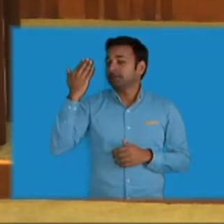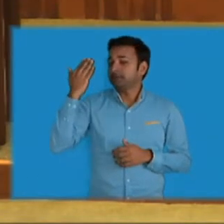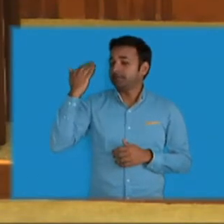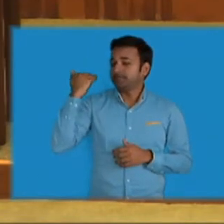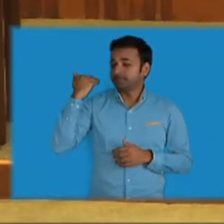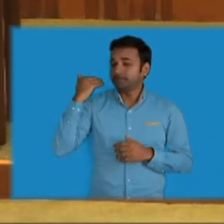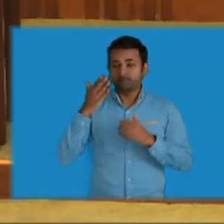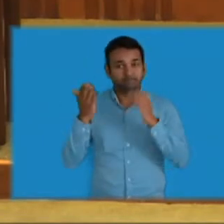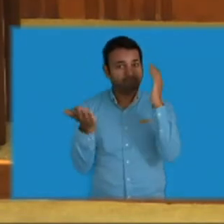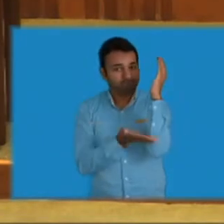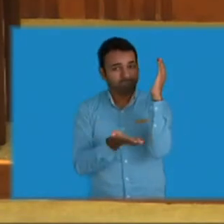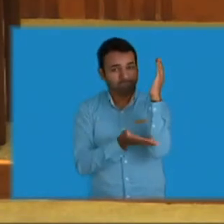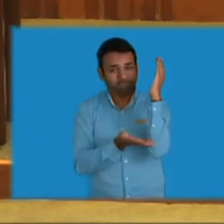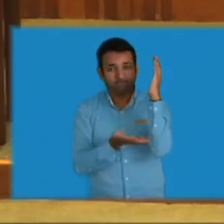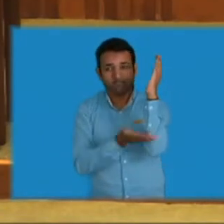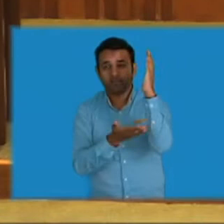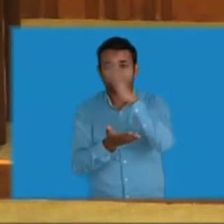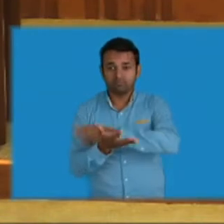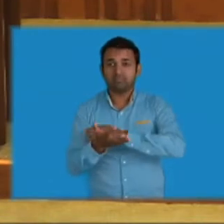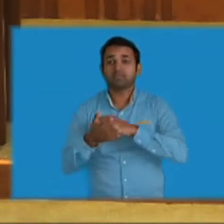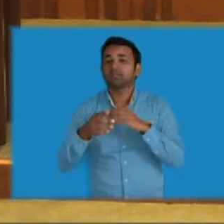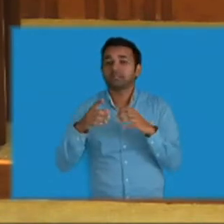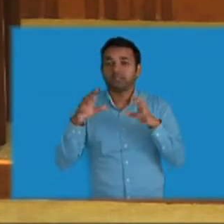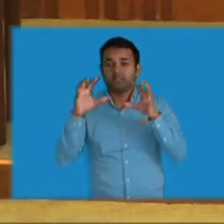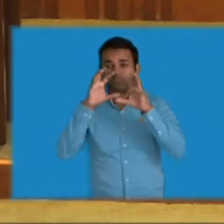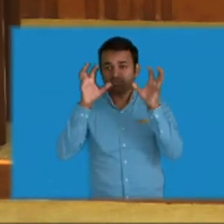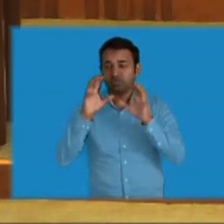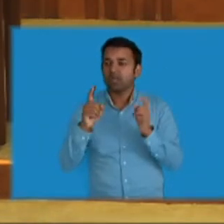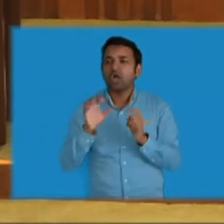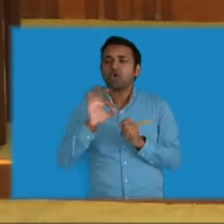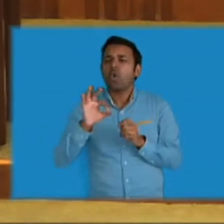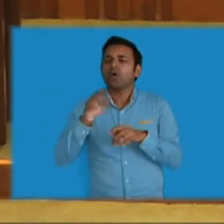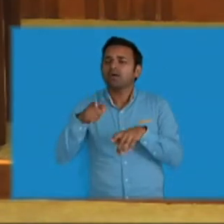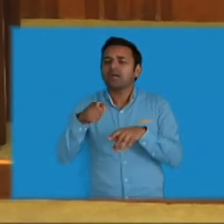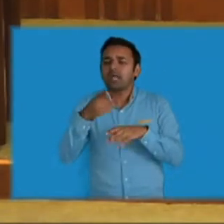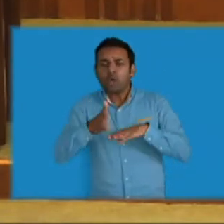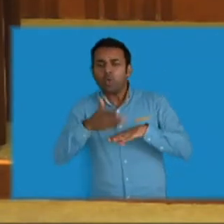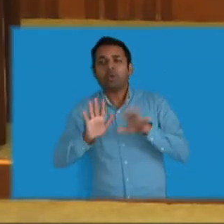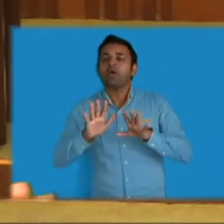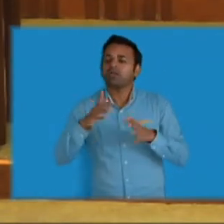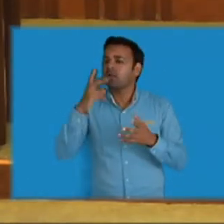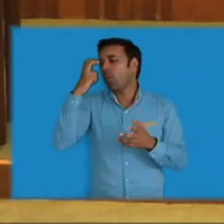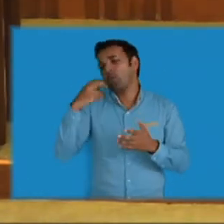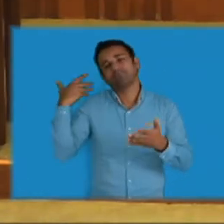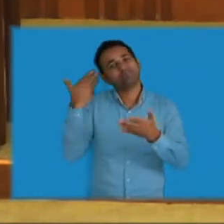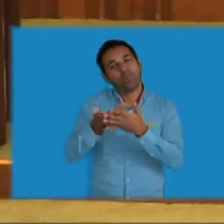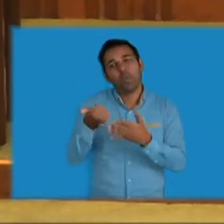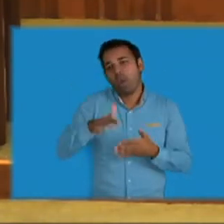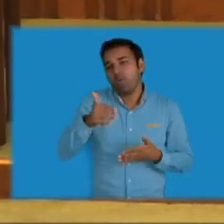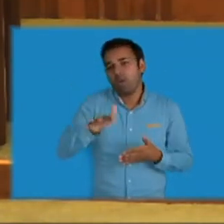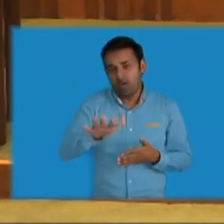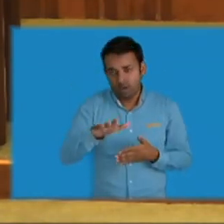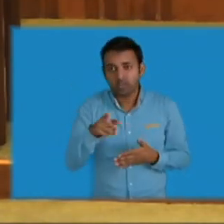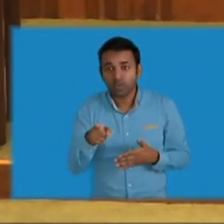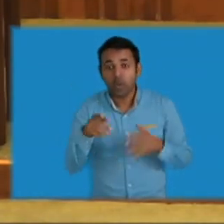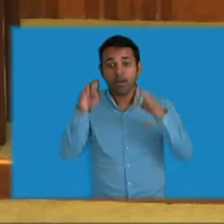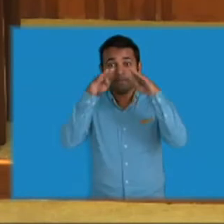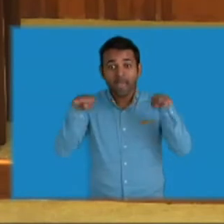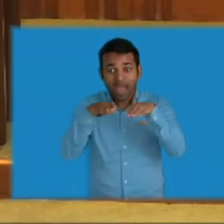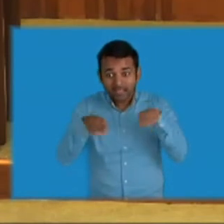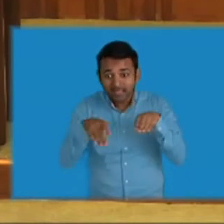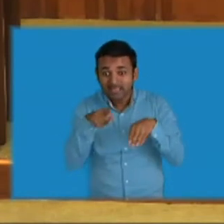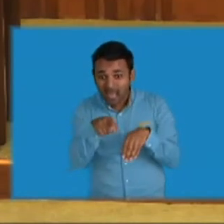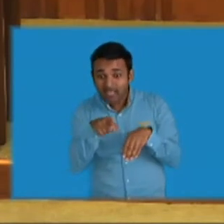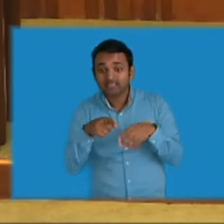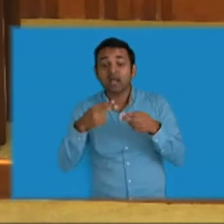I mean, we've had these huge pine plantations, mahogany plantations. So it's been